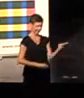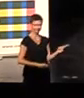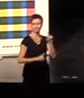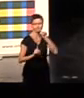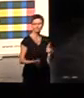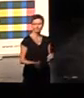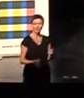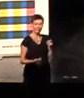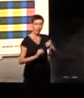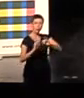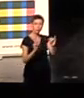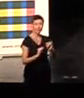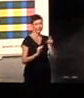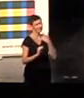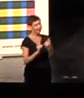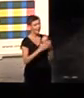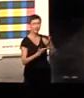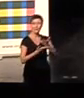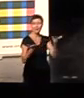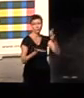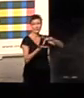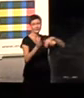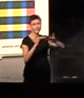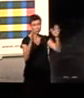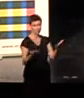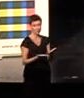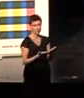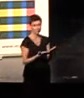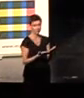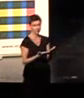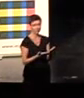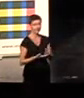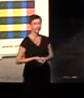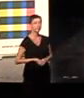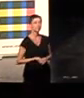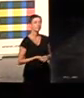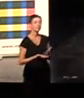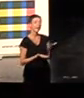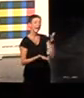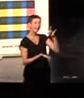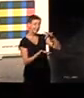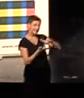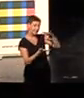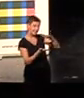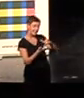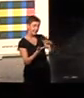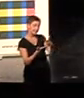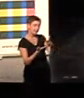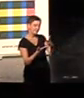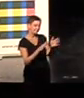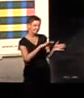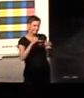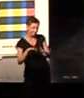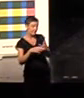is veld in oog city's op de world and asset city's in city's networks on more